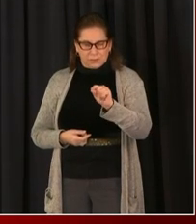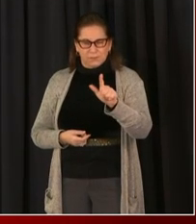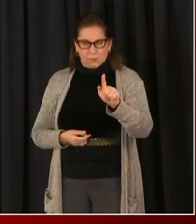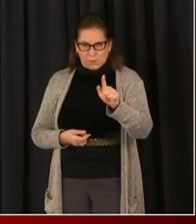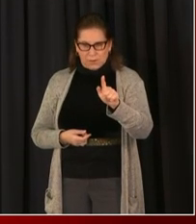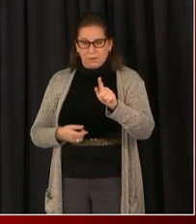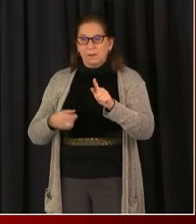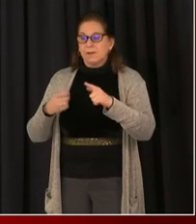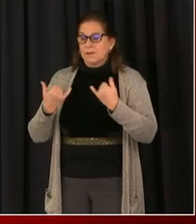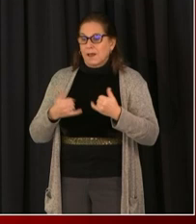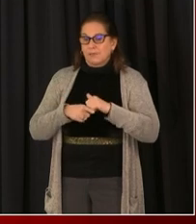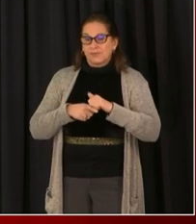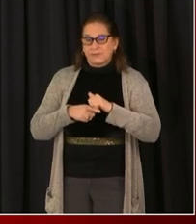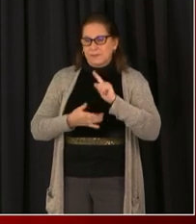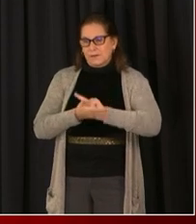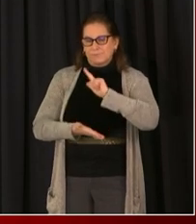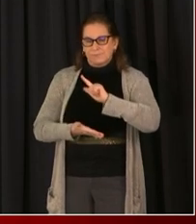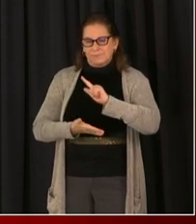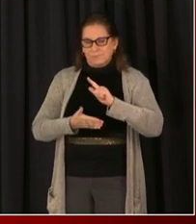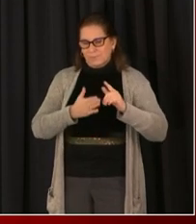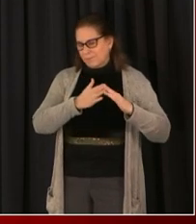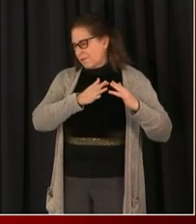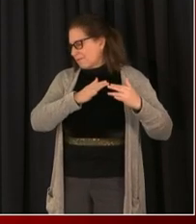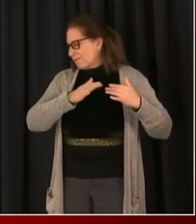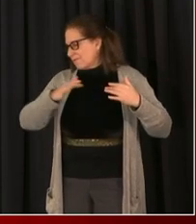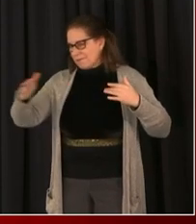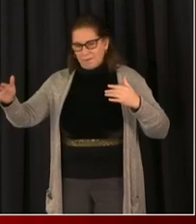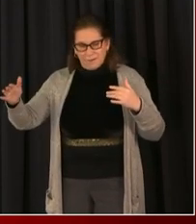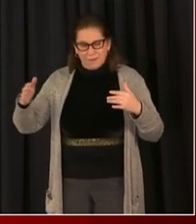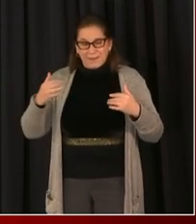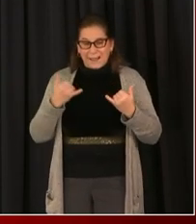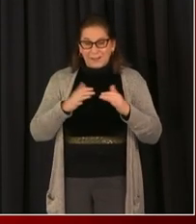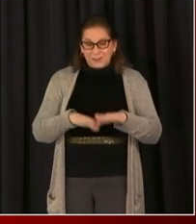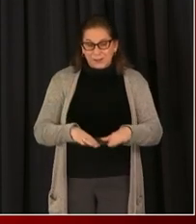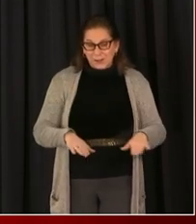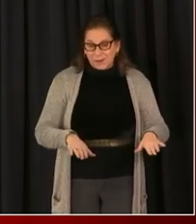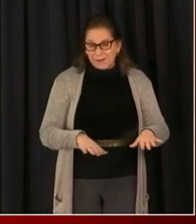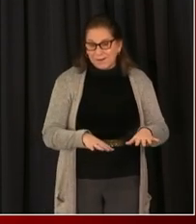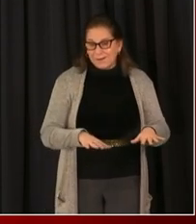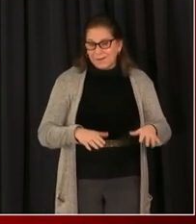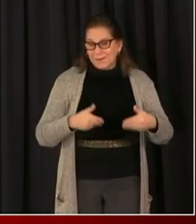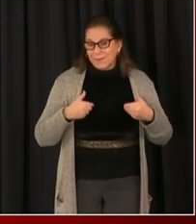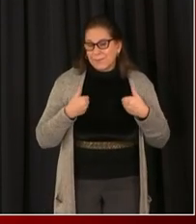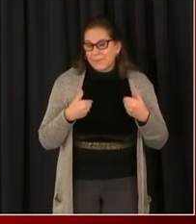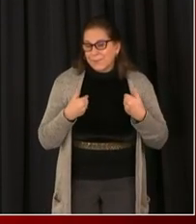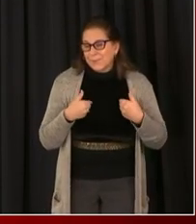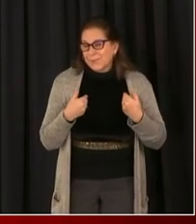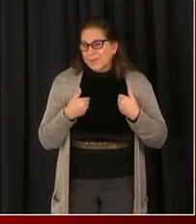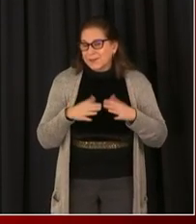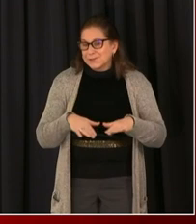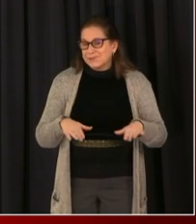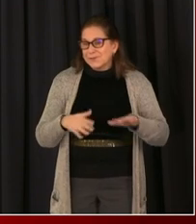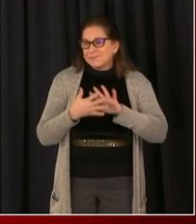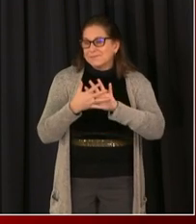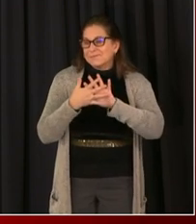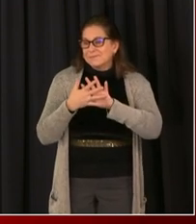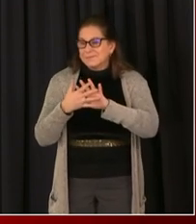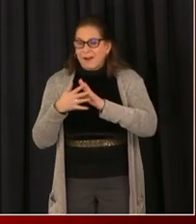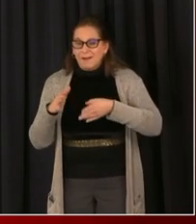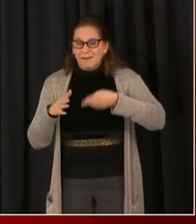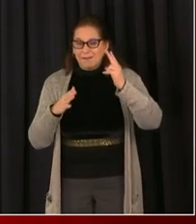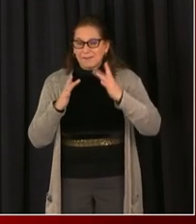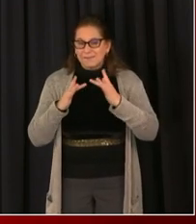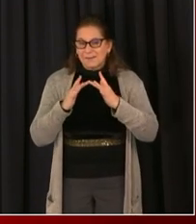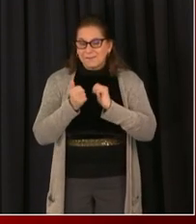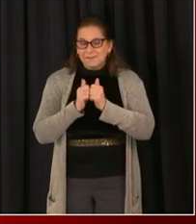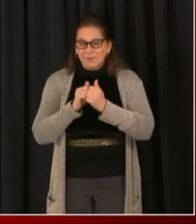to participate in organized drills and clinics for high contact sports, provided that the athletes are cohorted into groups of